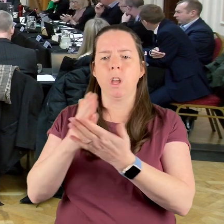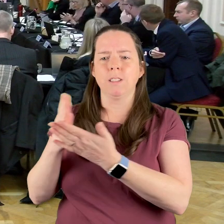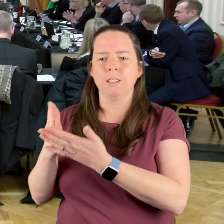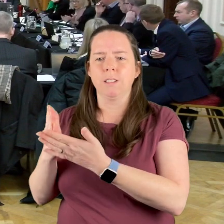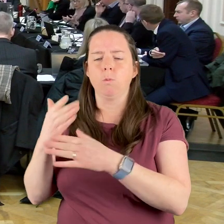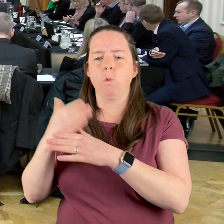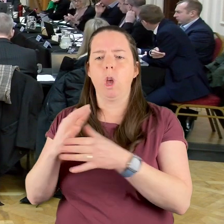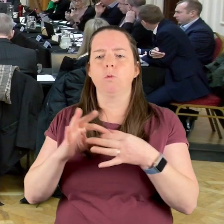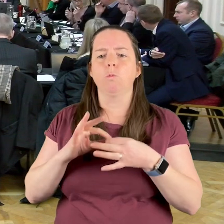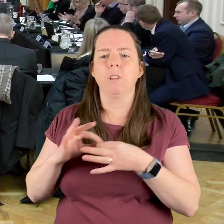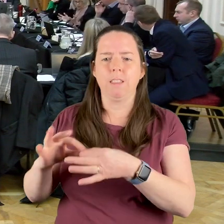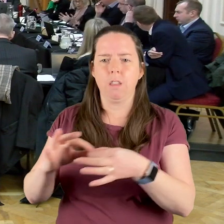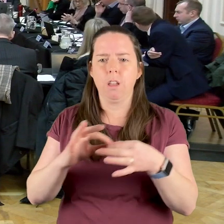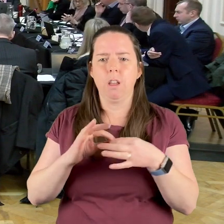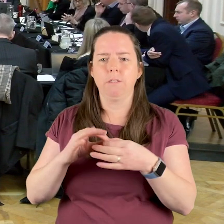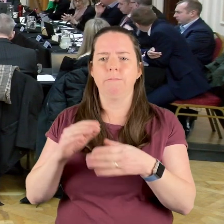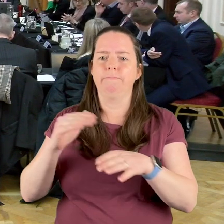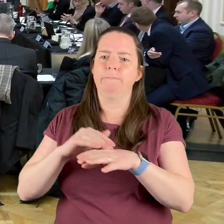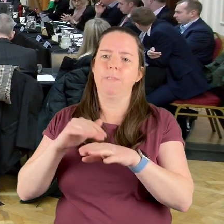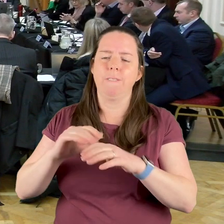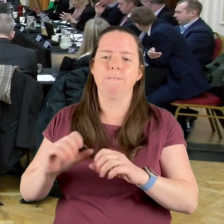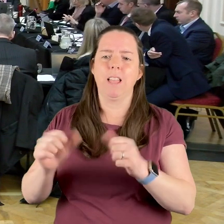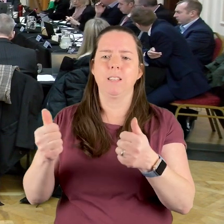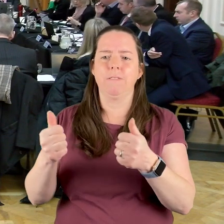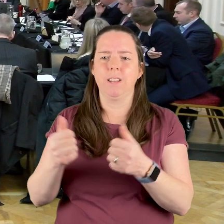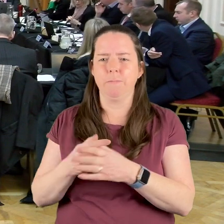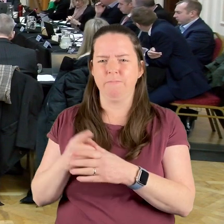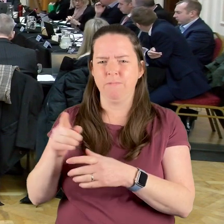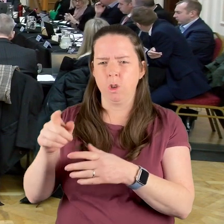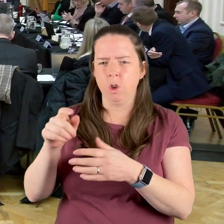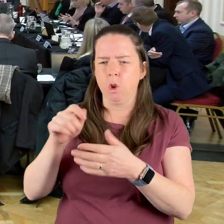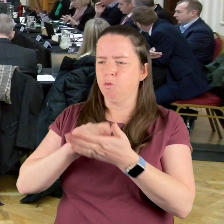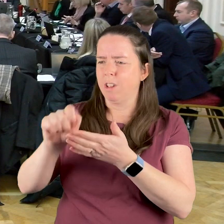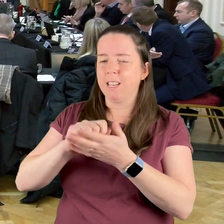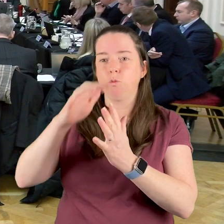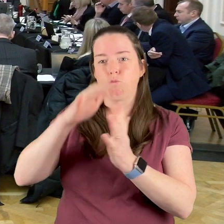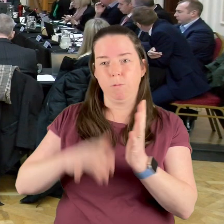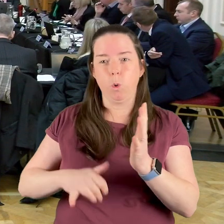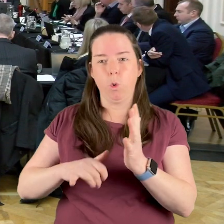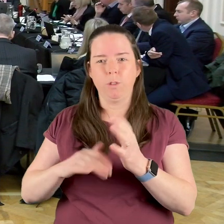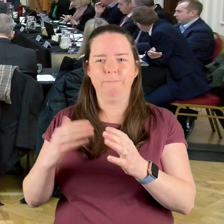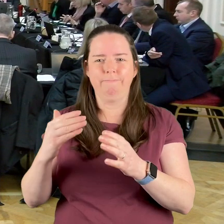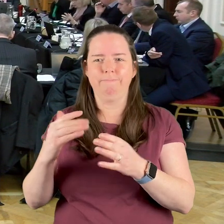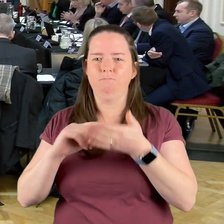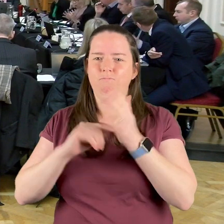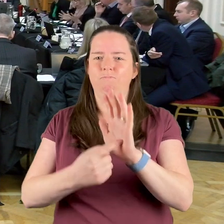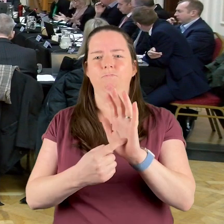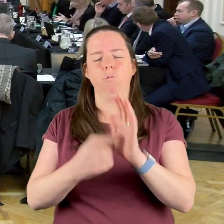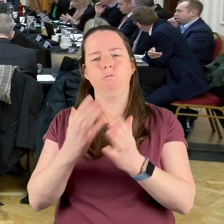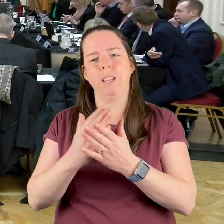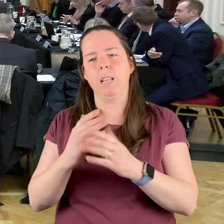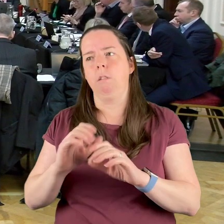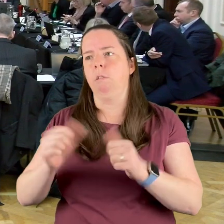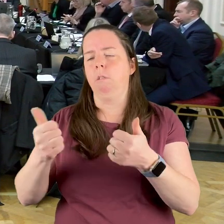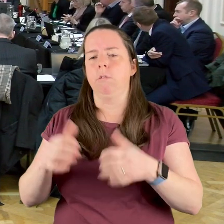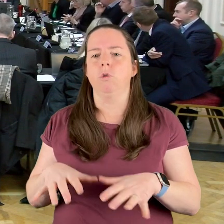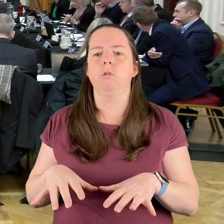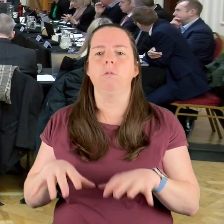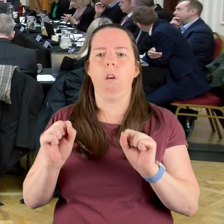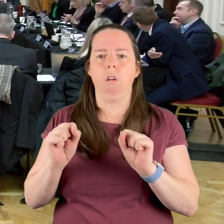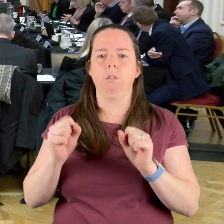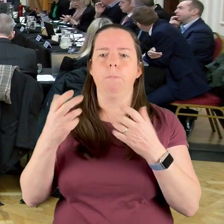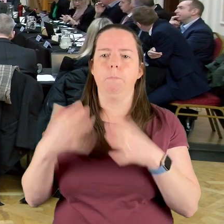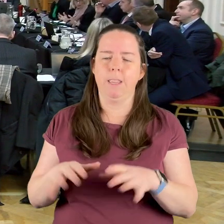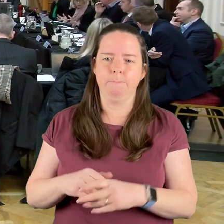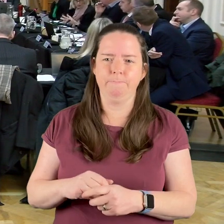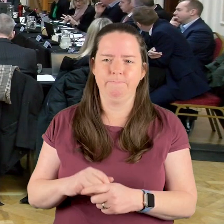David, as you say, I think it's really, really important that our four trusts work together effectively. What you've written in the report